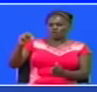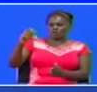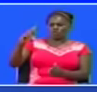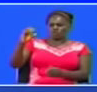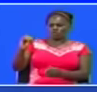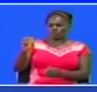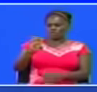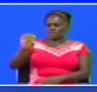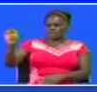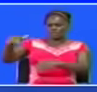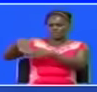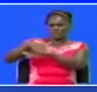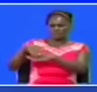Africa.